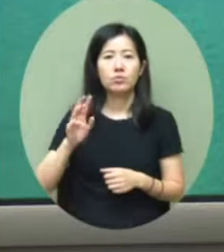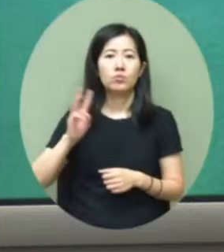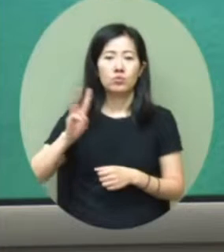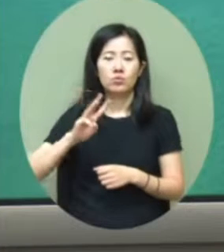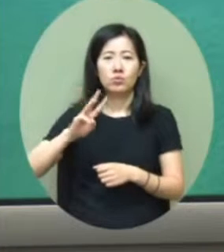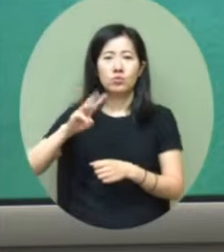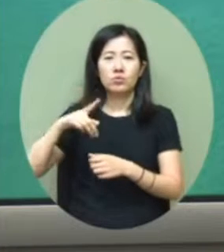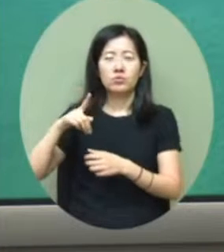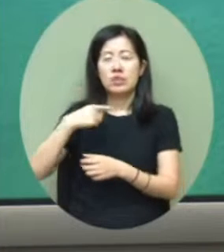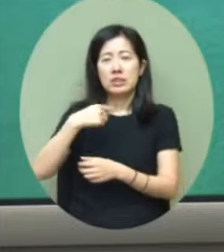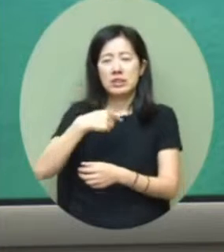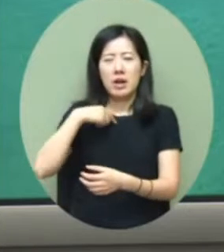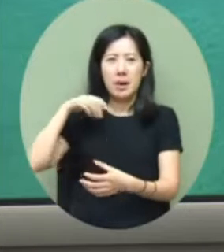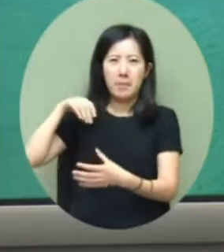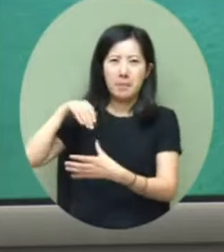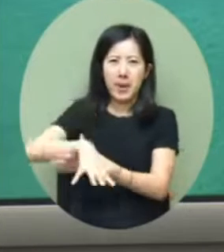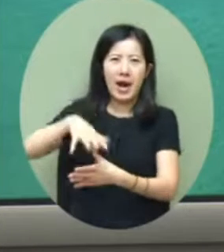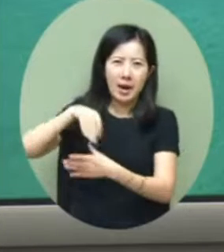Guangdong.